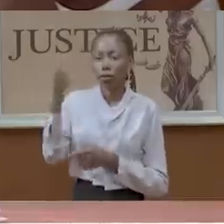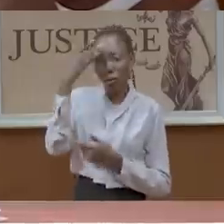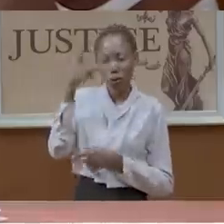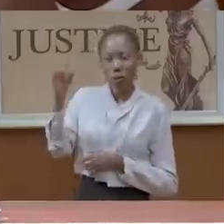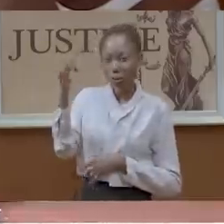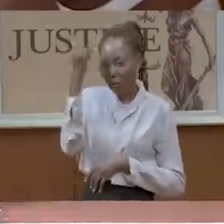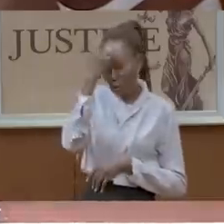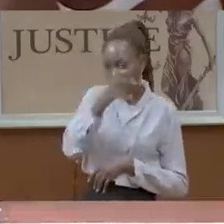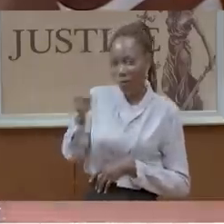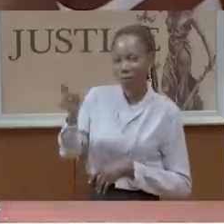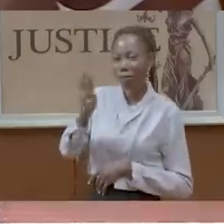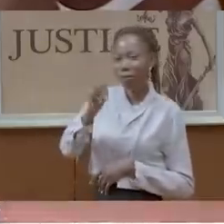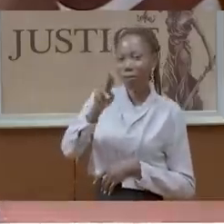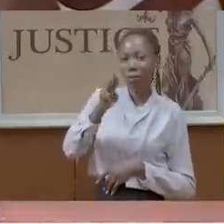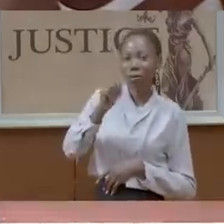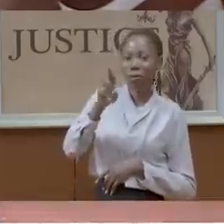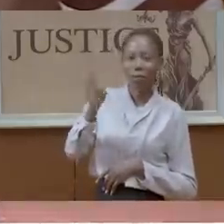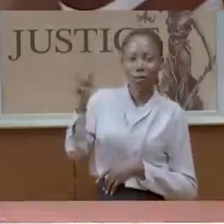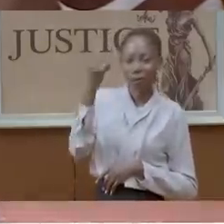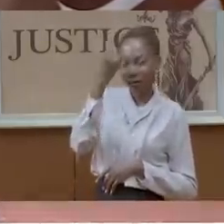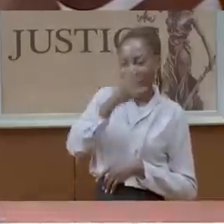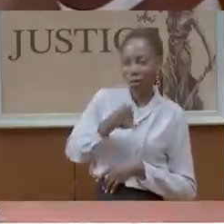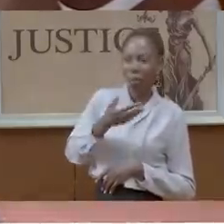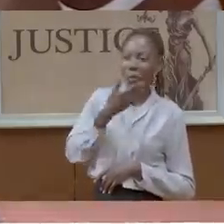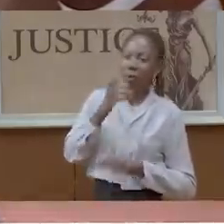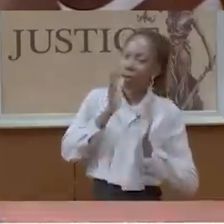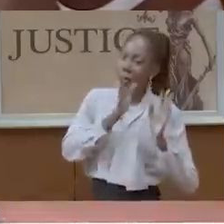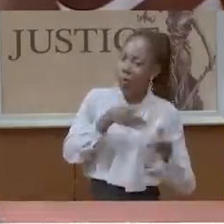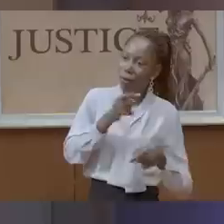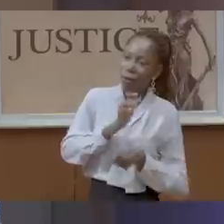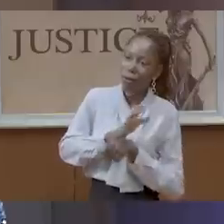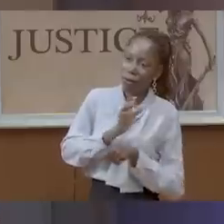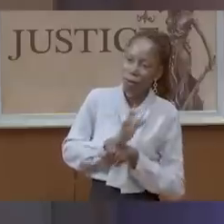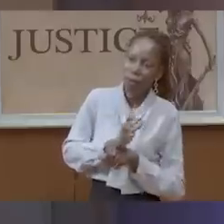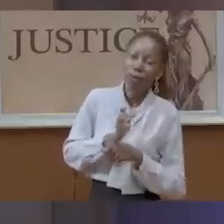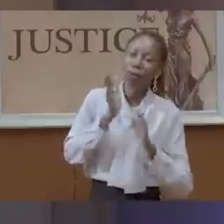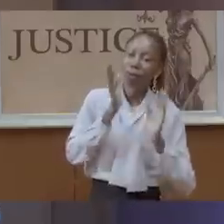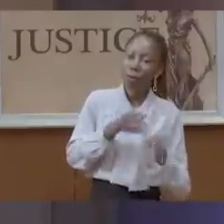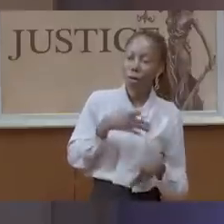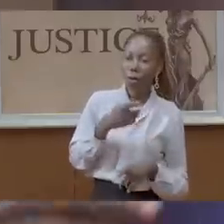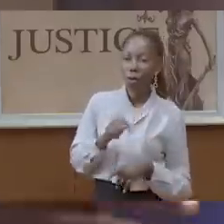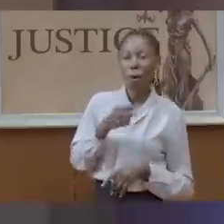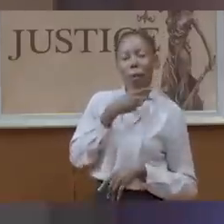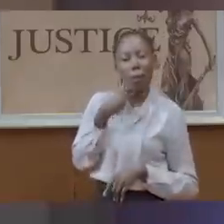She told me, leave the pastor. Leave the house, leave the church. I don't know that she was taking me